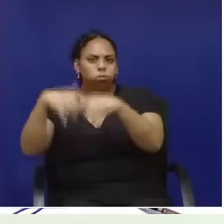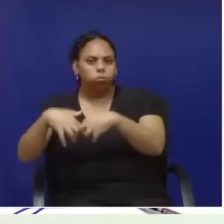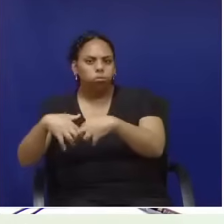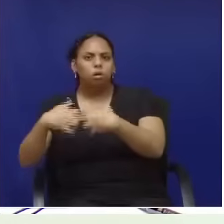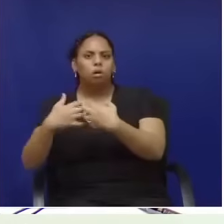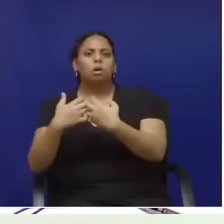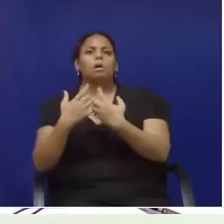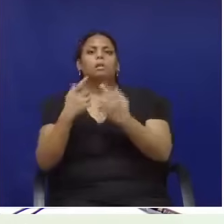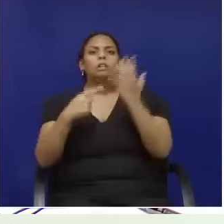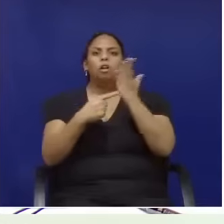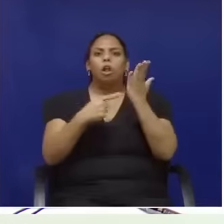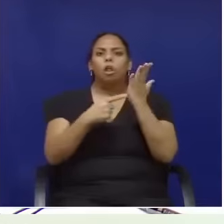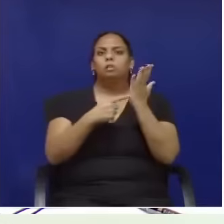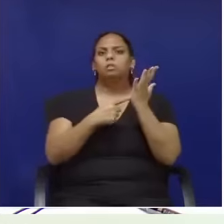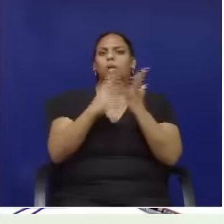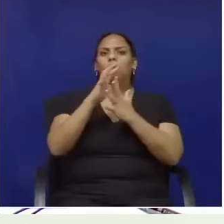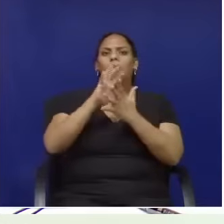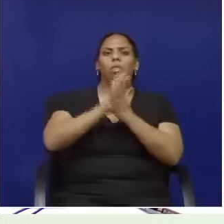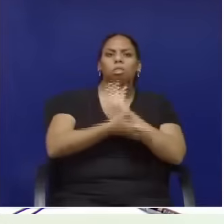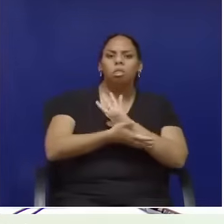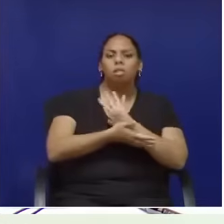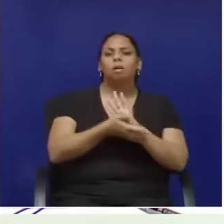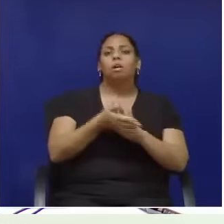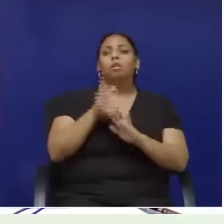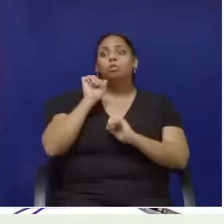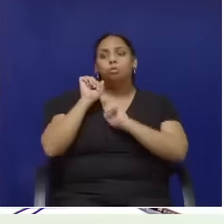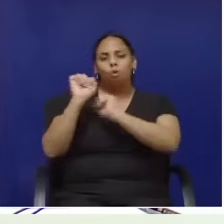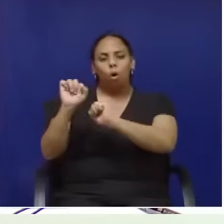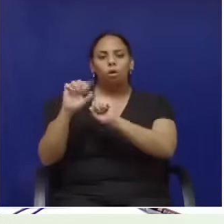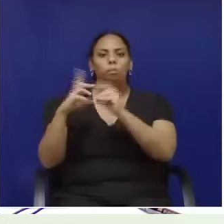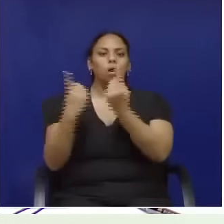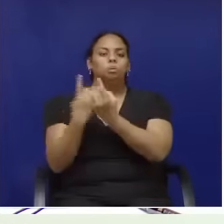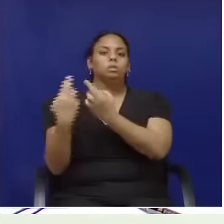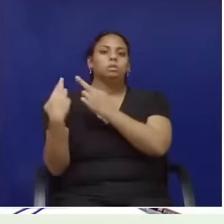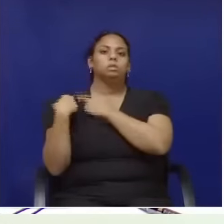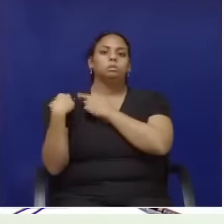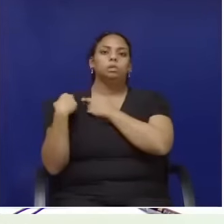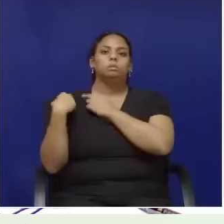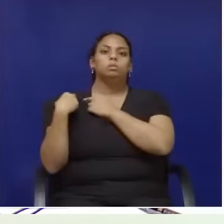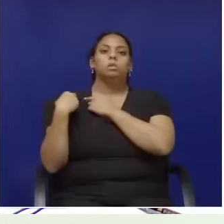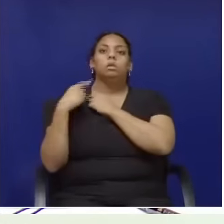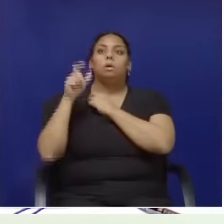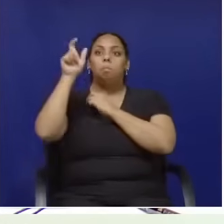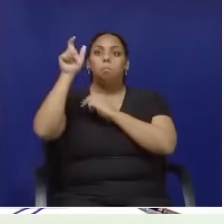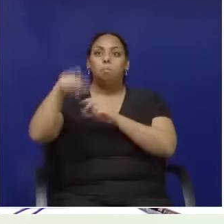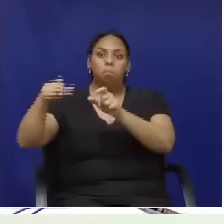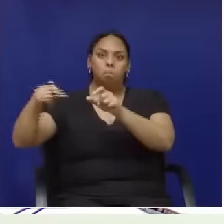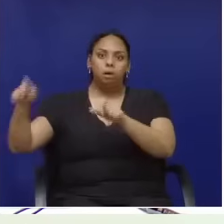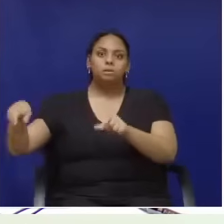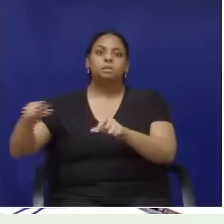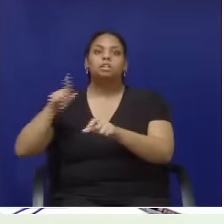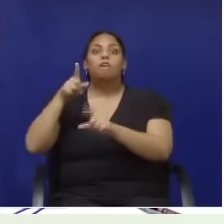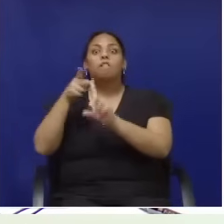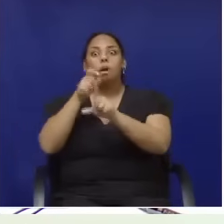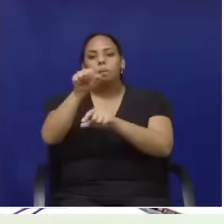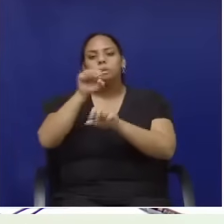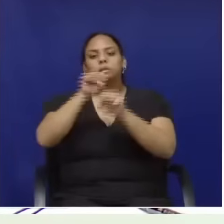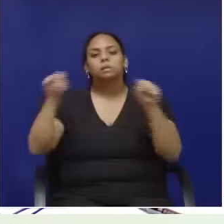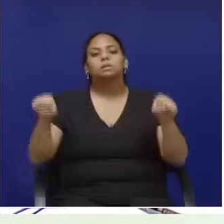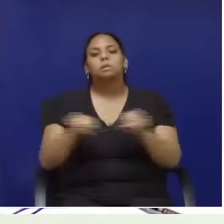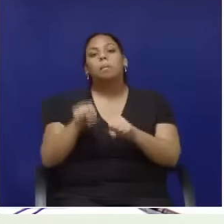dysfunctional technology, your department, Minister, remained the responsible custodian of those systems in that